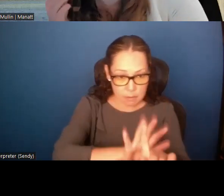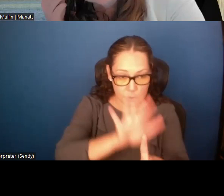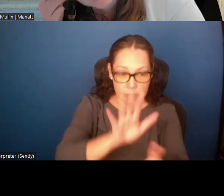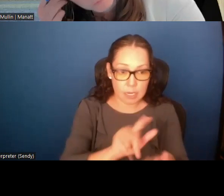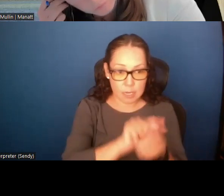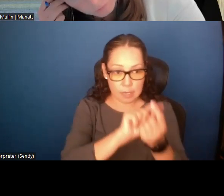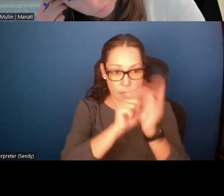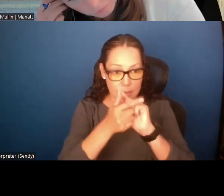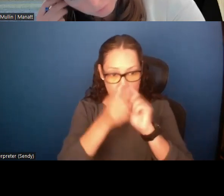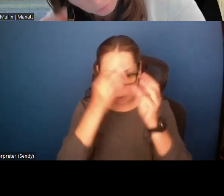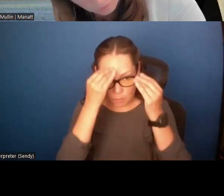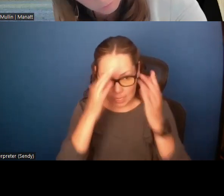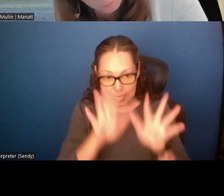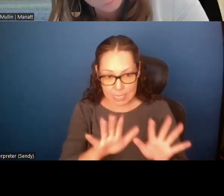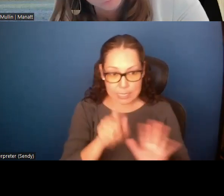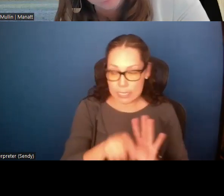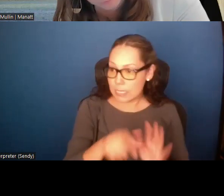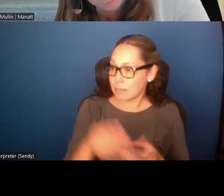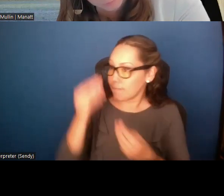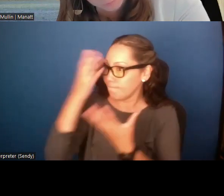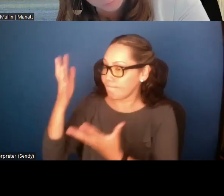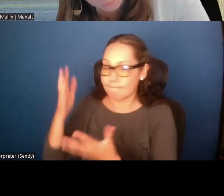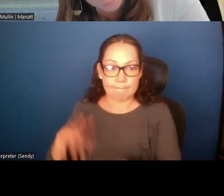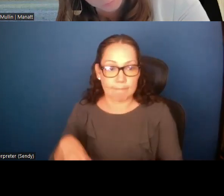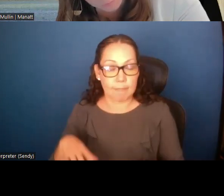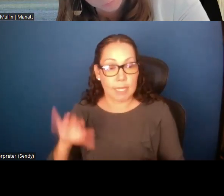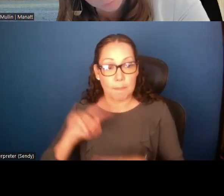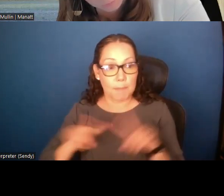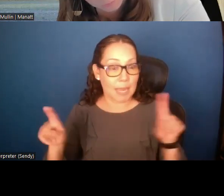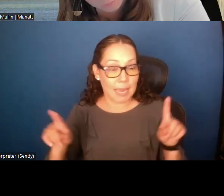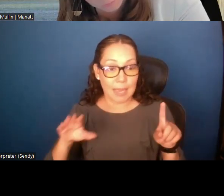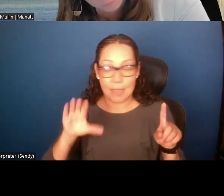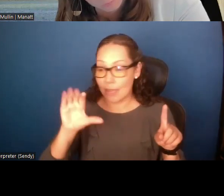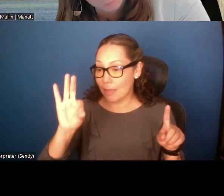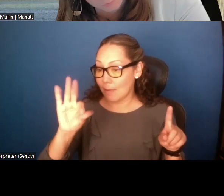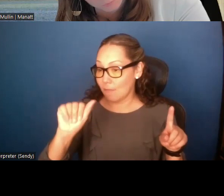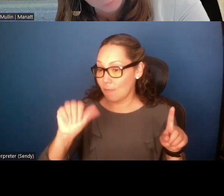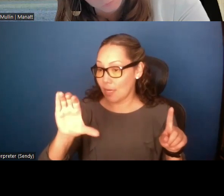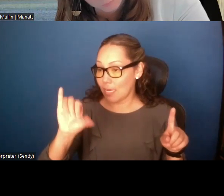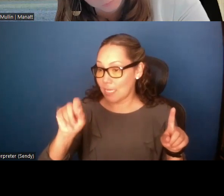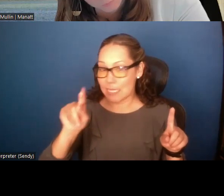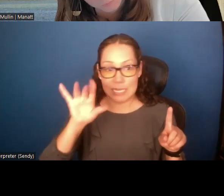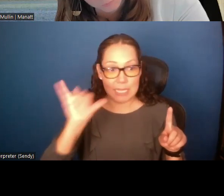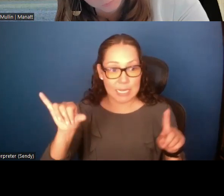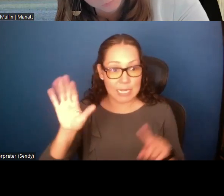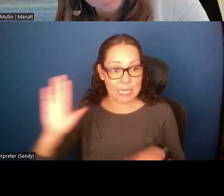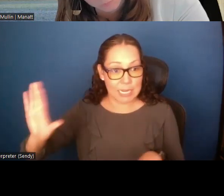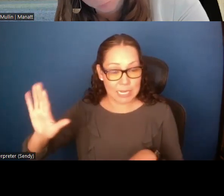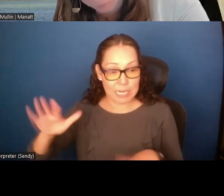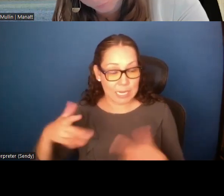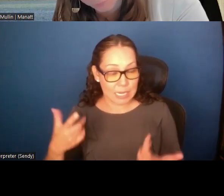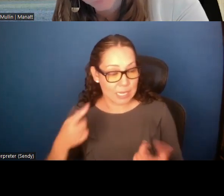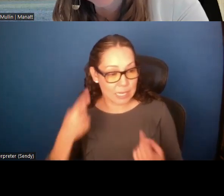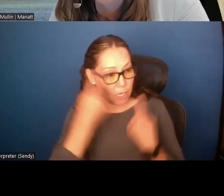then again, you know, the facility where he's at wouldn't consider him to be, you know, they said,